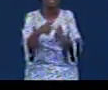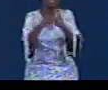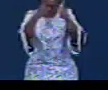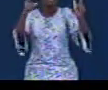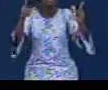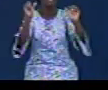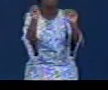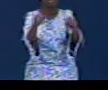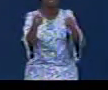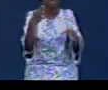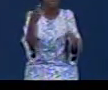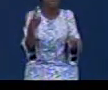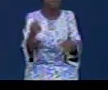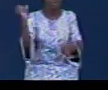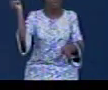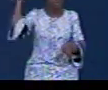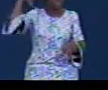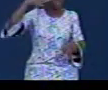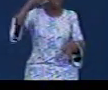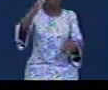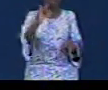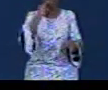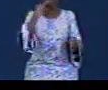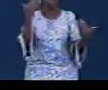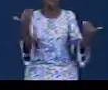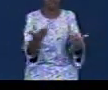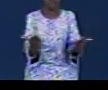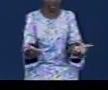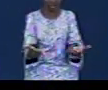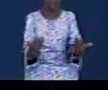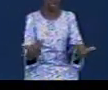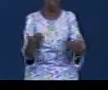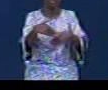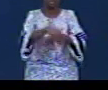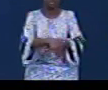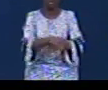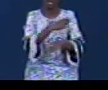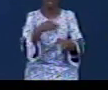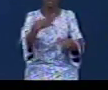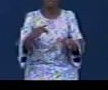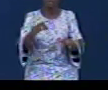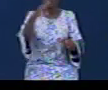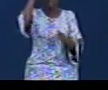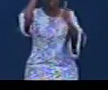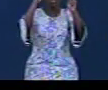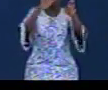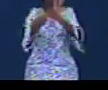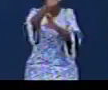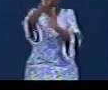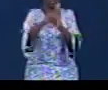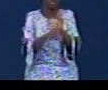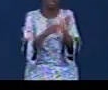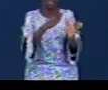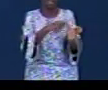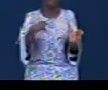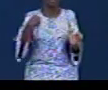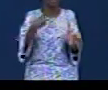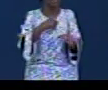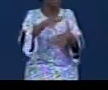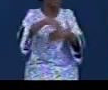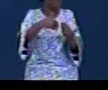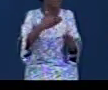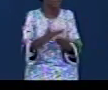the grace of God available tonight. And of his fullness have we all